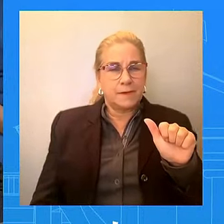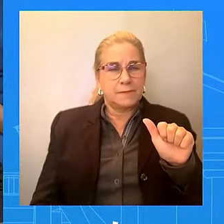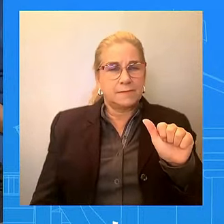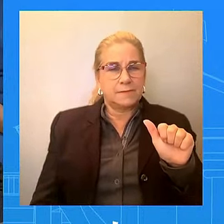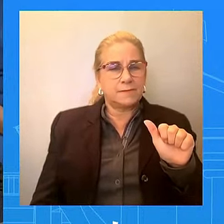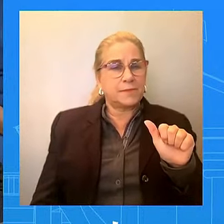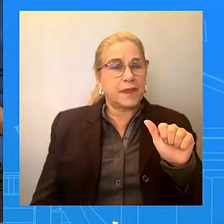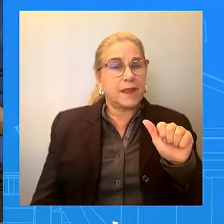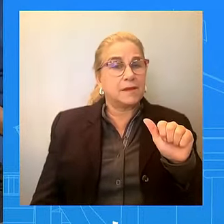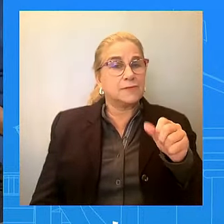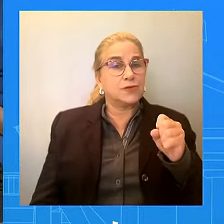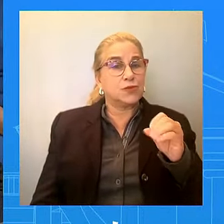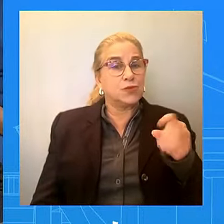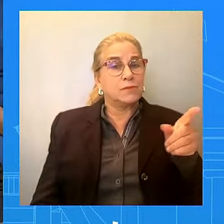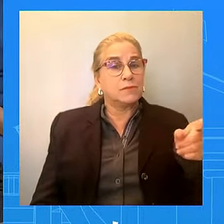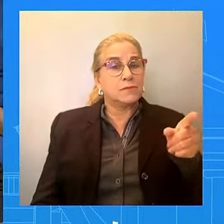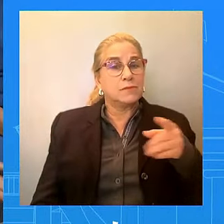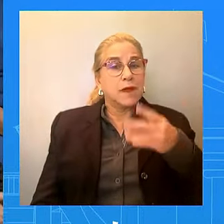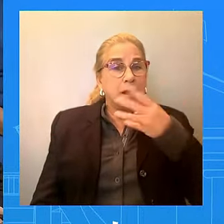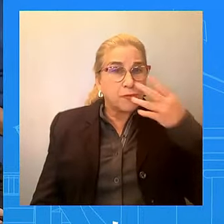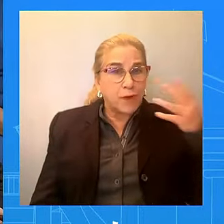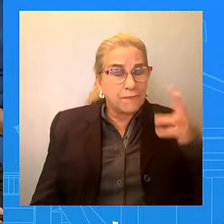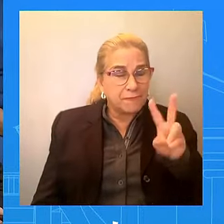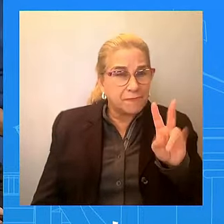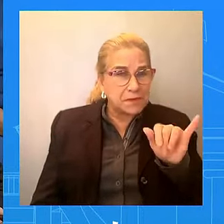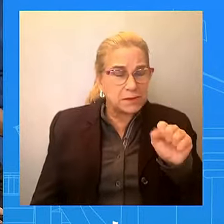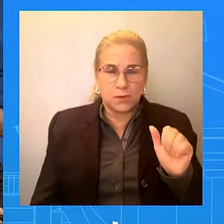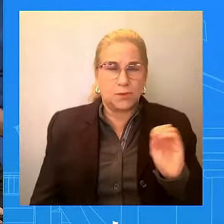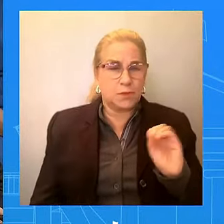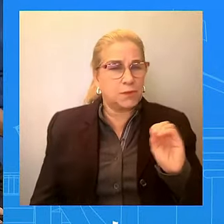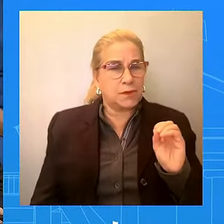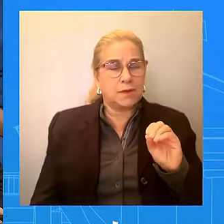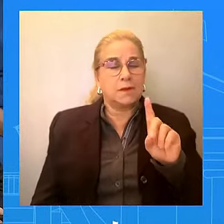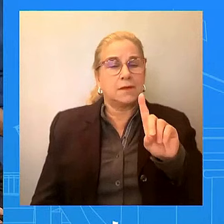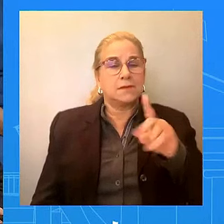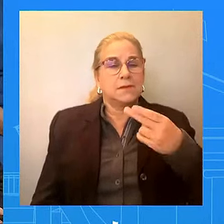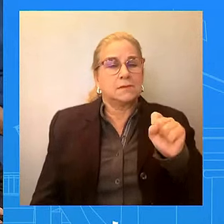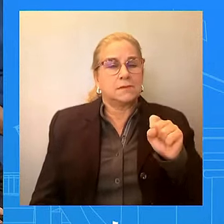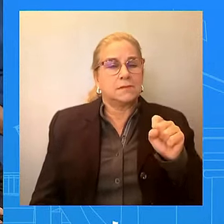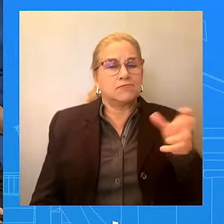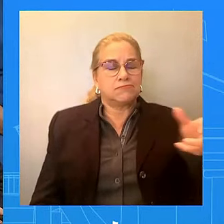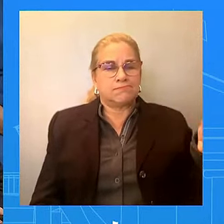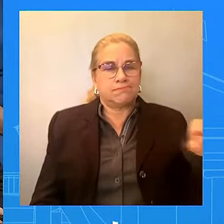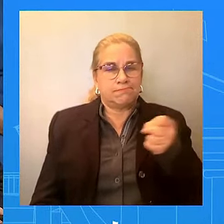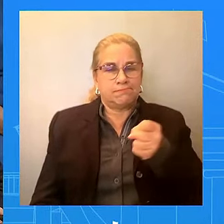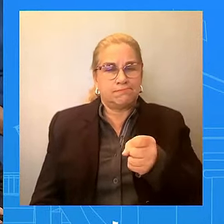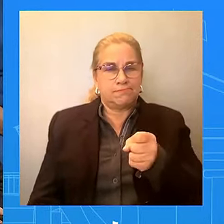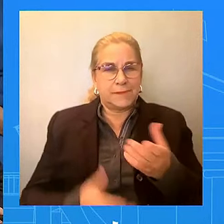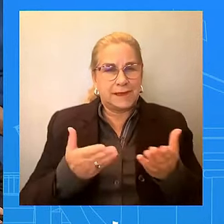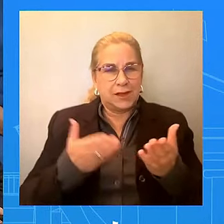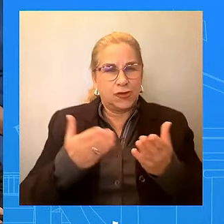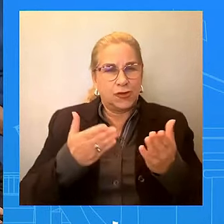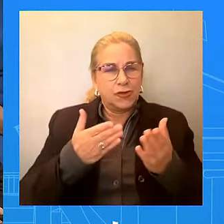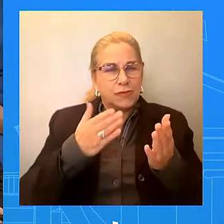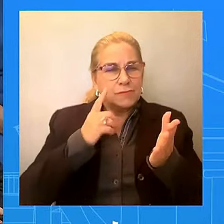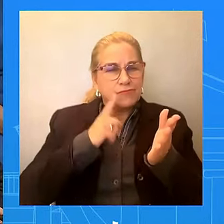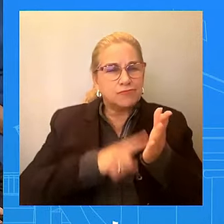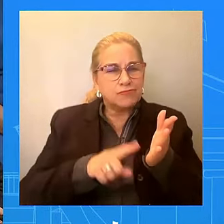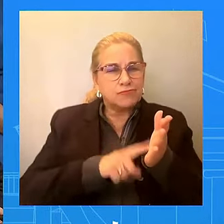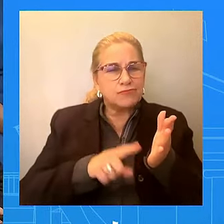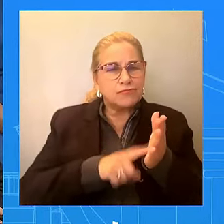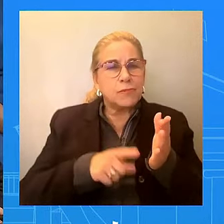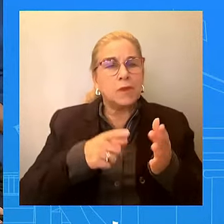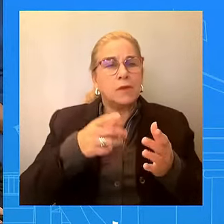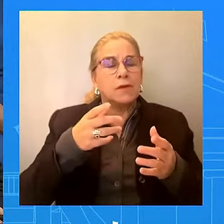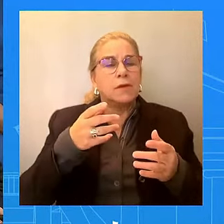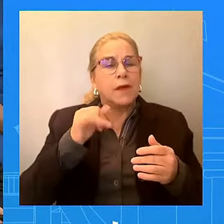the court document to be updated to reflect this from the DOJ side. So, Mr. Secretary, how was this man brought